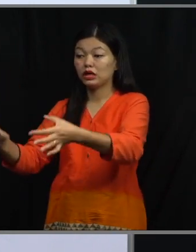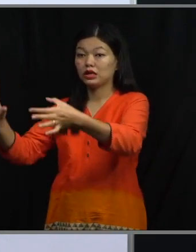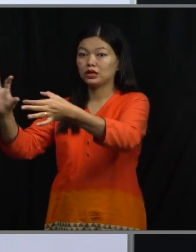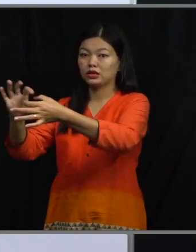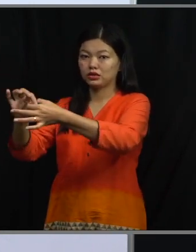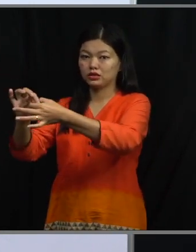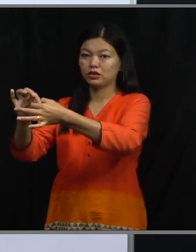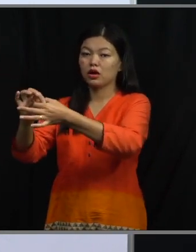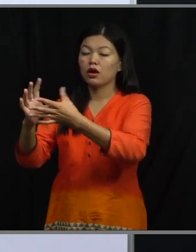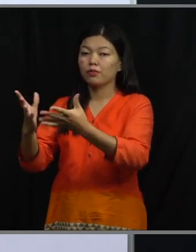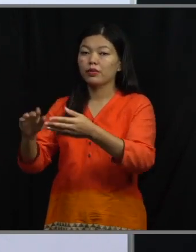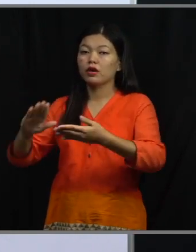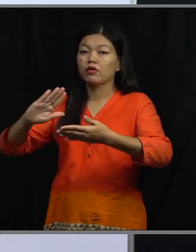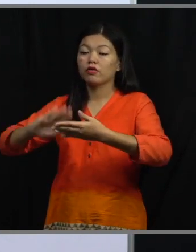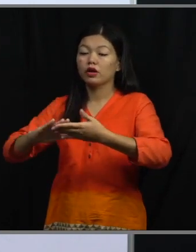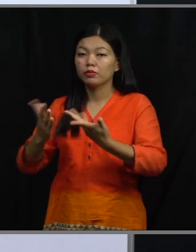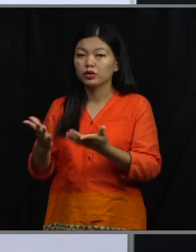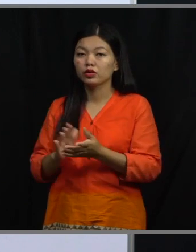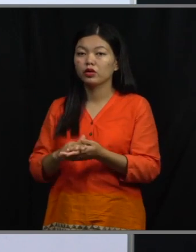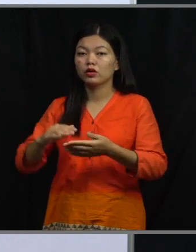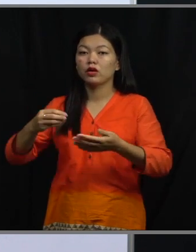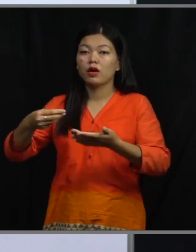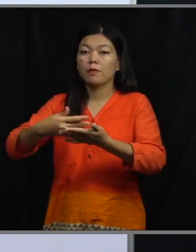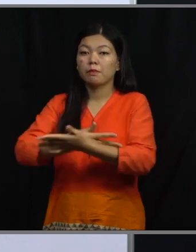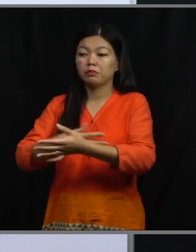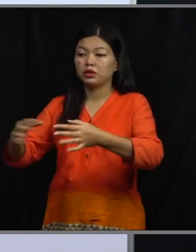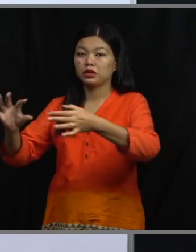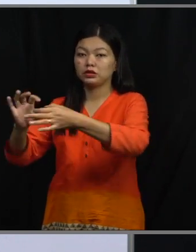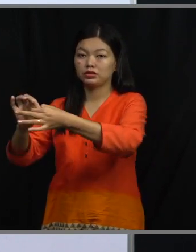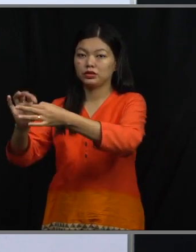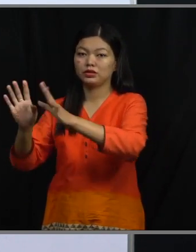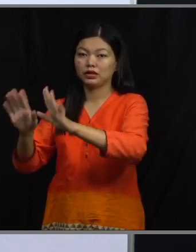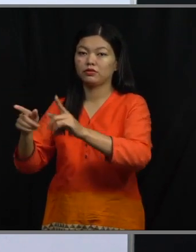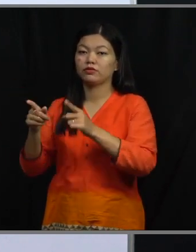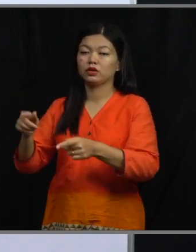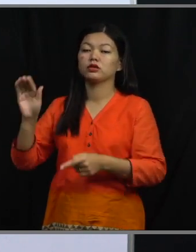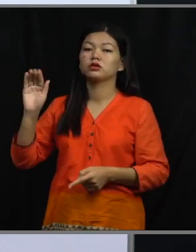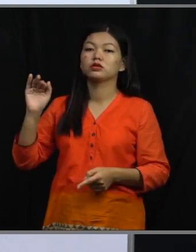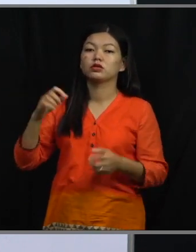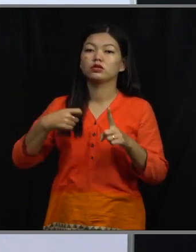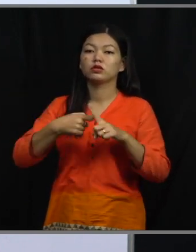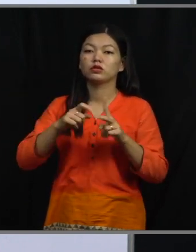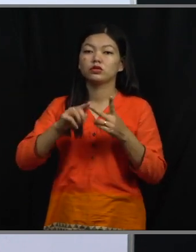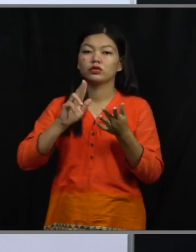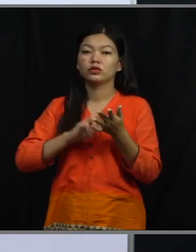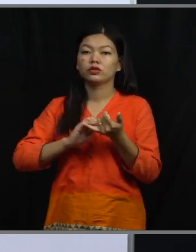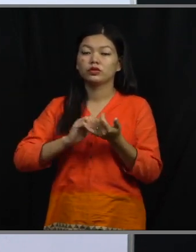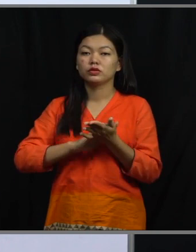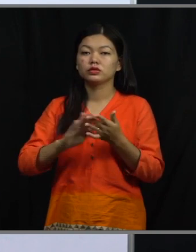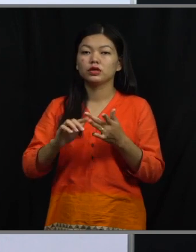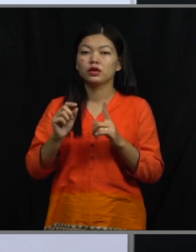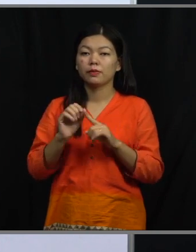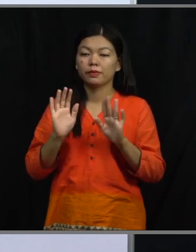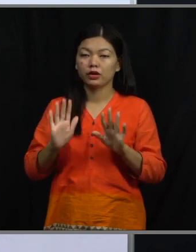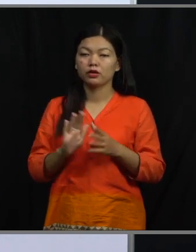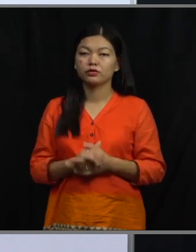consanguinity and affinity. See, those people who are related by consanguinity and also by